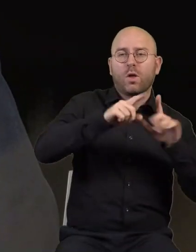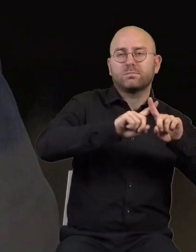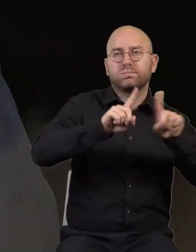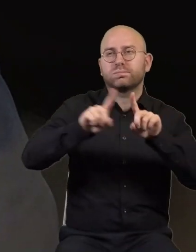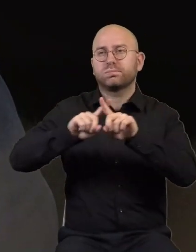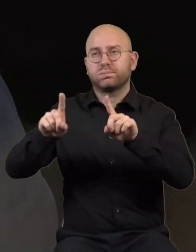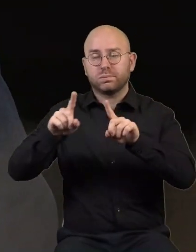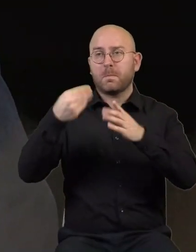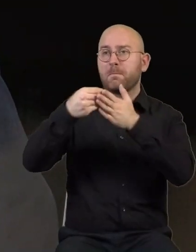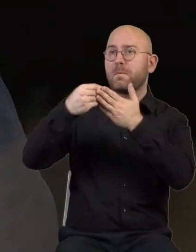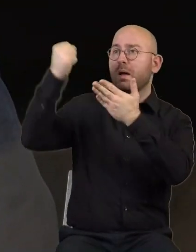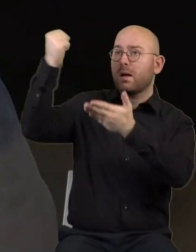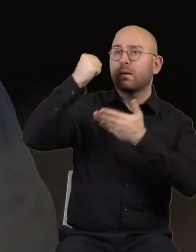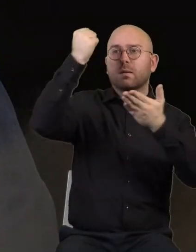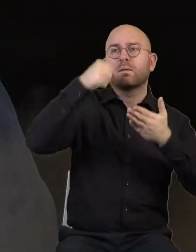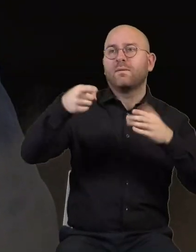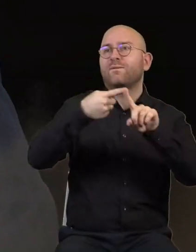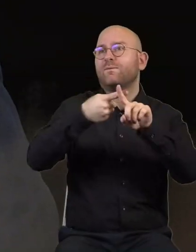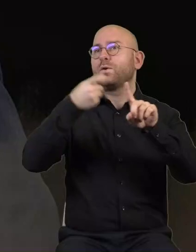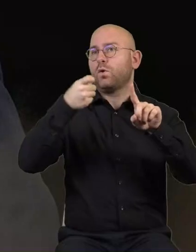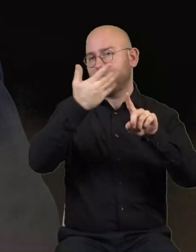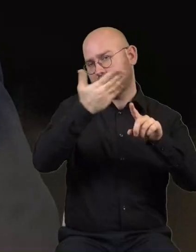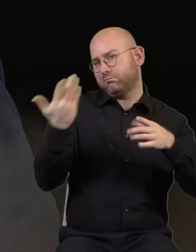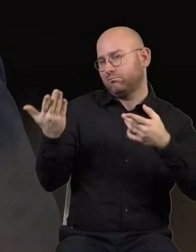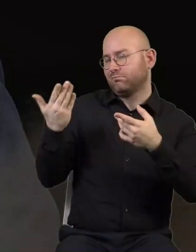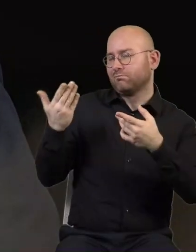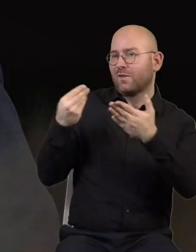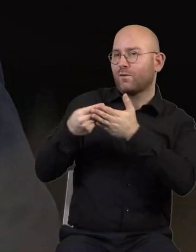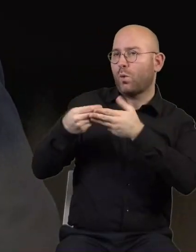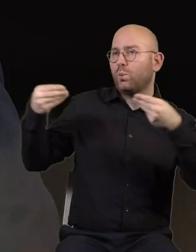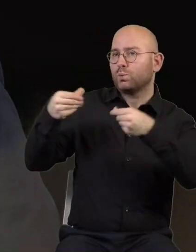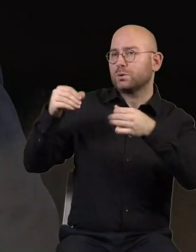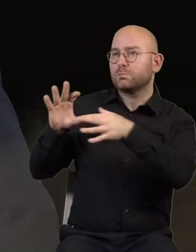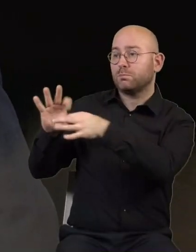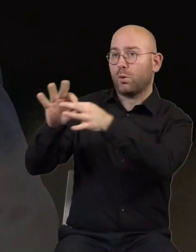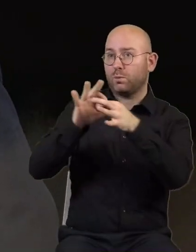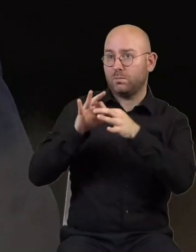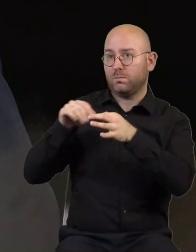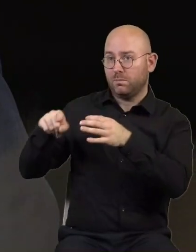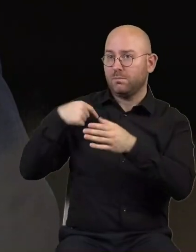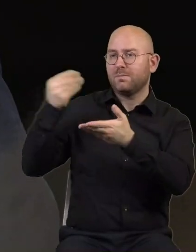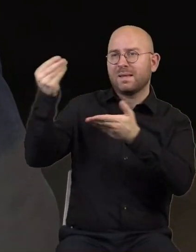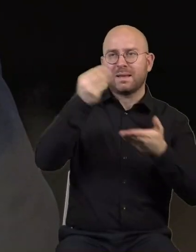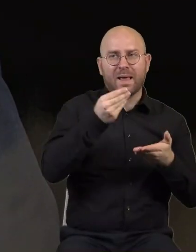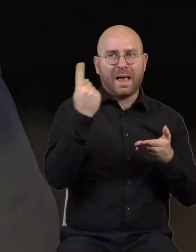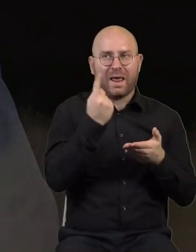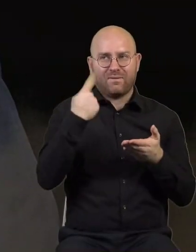take into account so the priorities. What should be the priorities for funding?